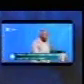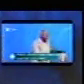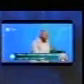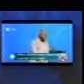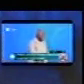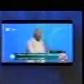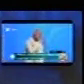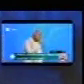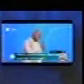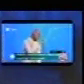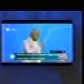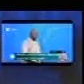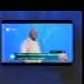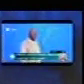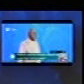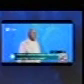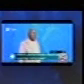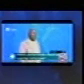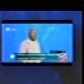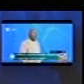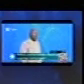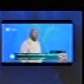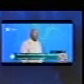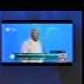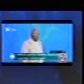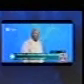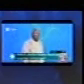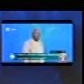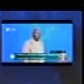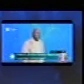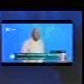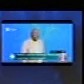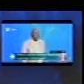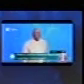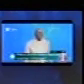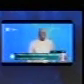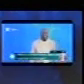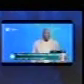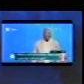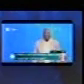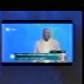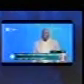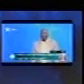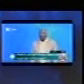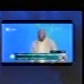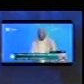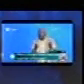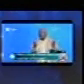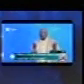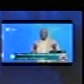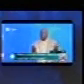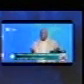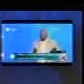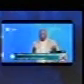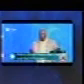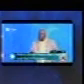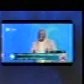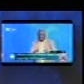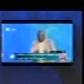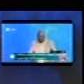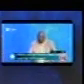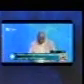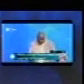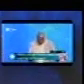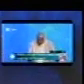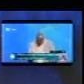day of my salvation. As one that mocked unto his son saying, you know, Lord, when a person is so sick,